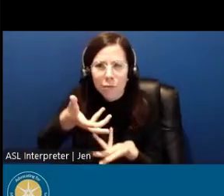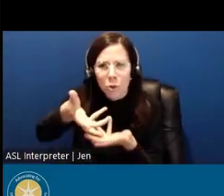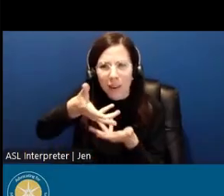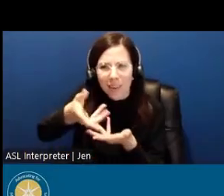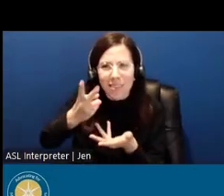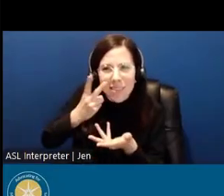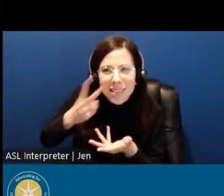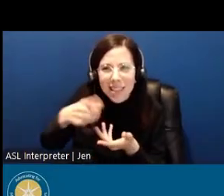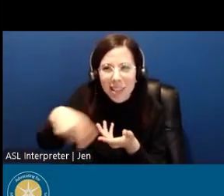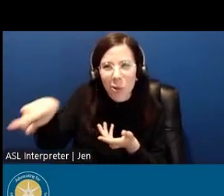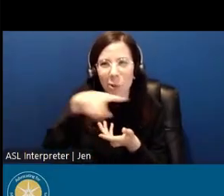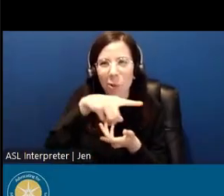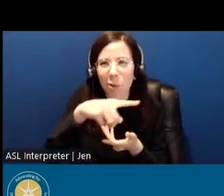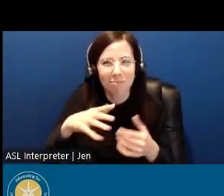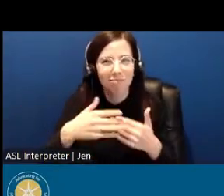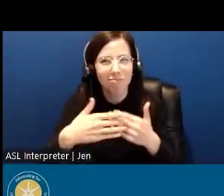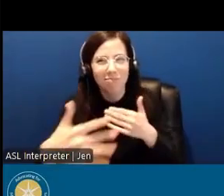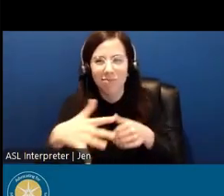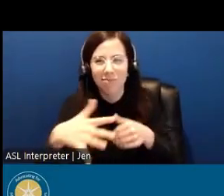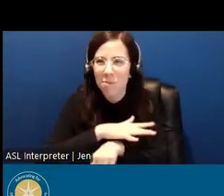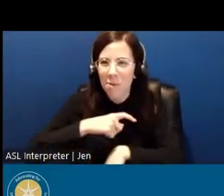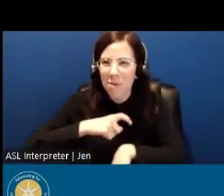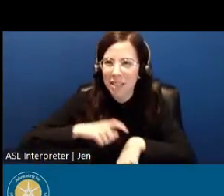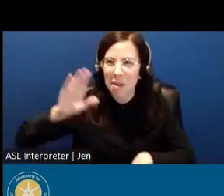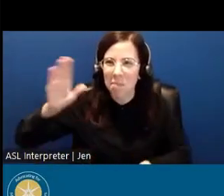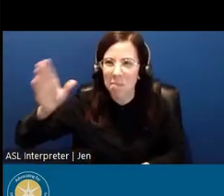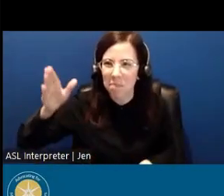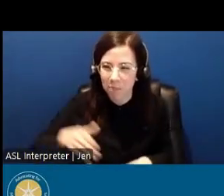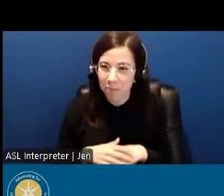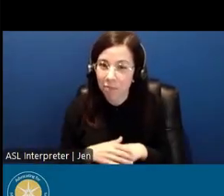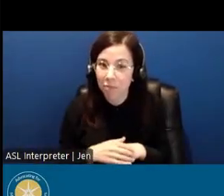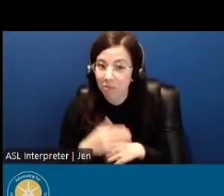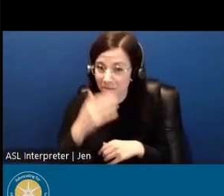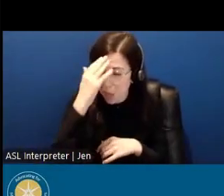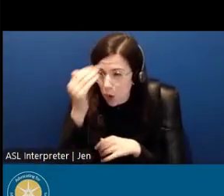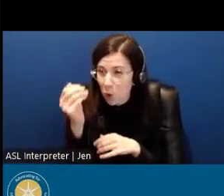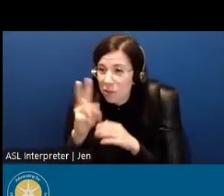you throughout this presentation. It's a few hours long,